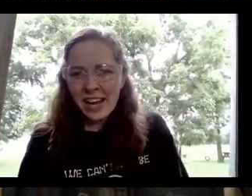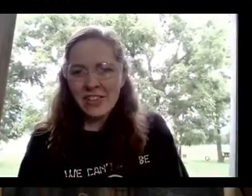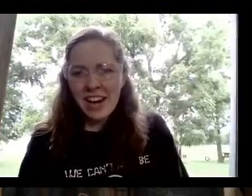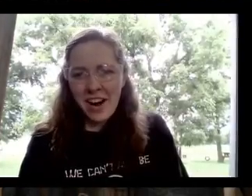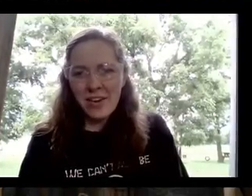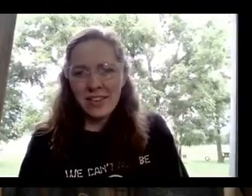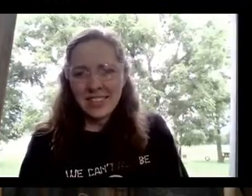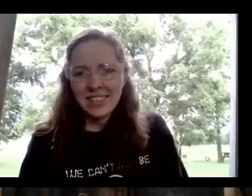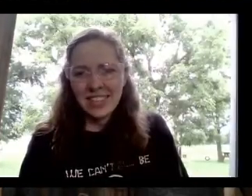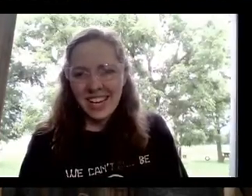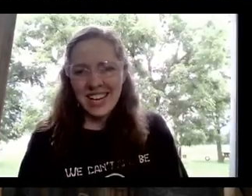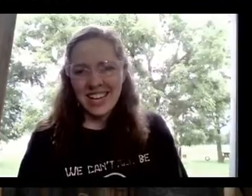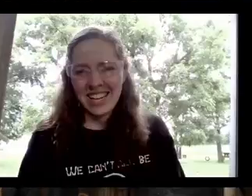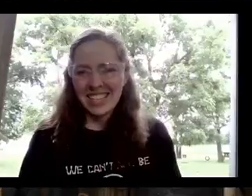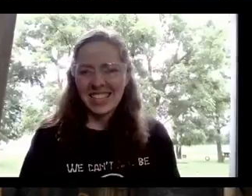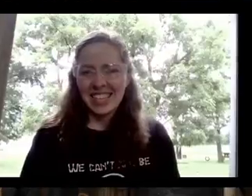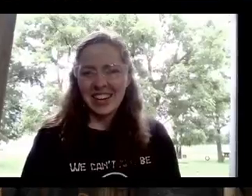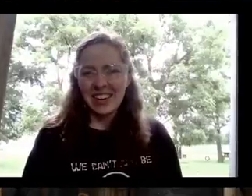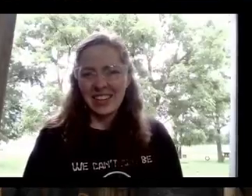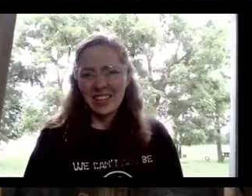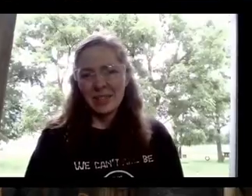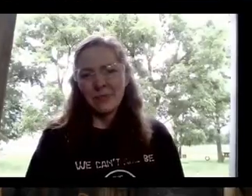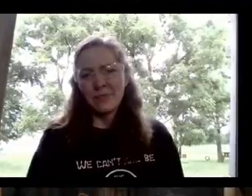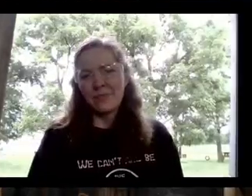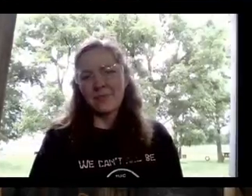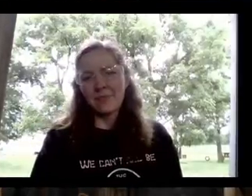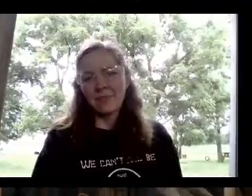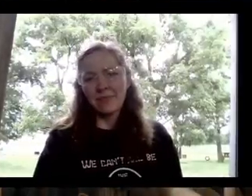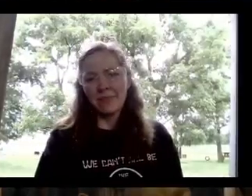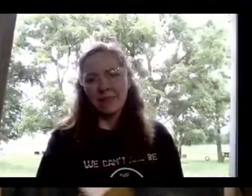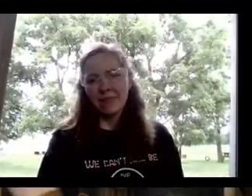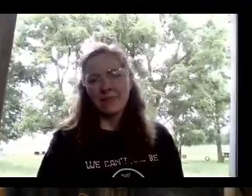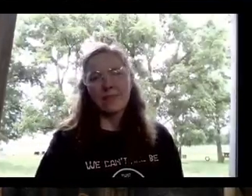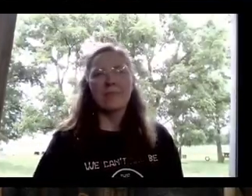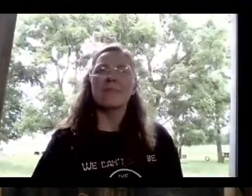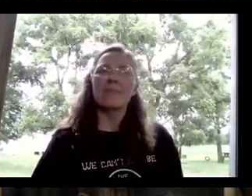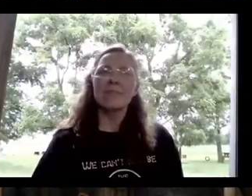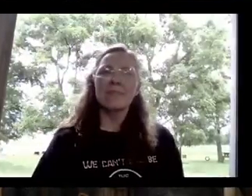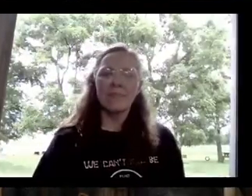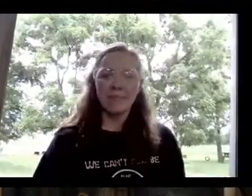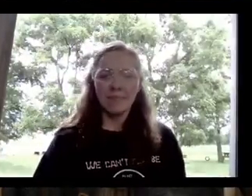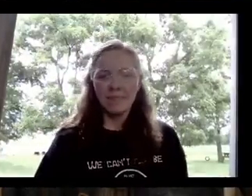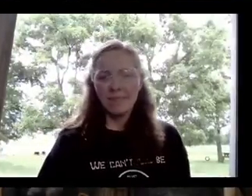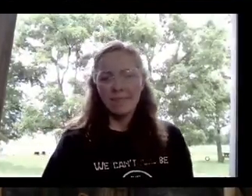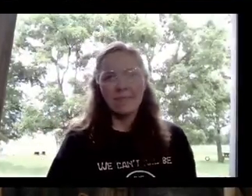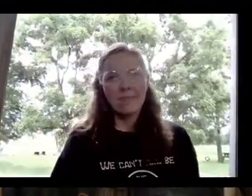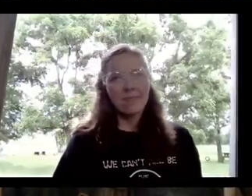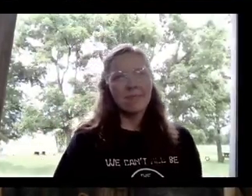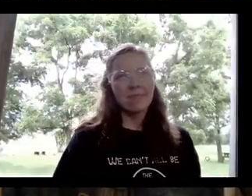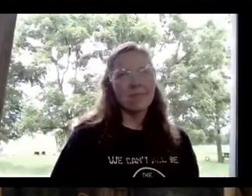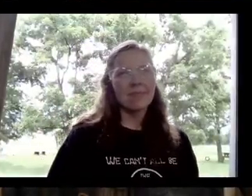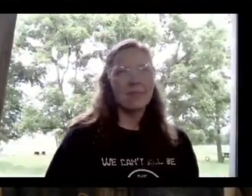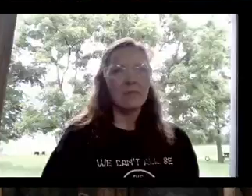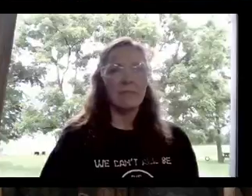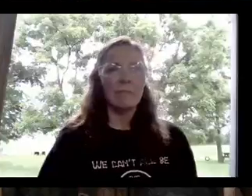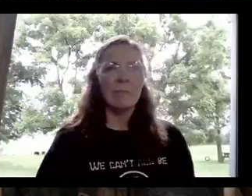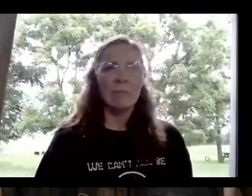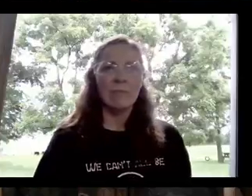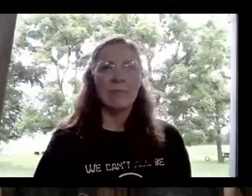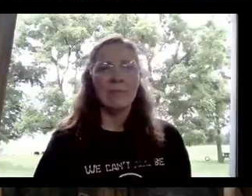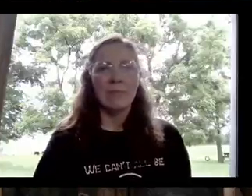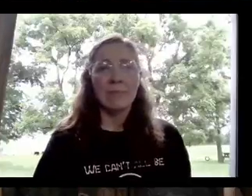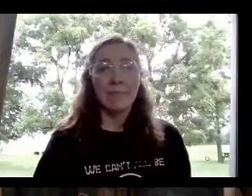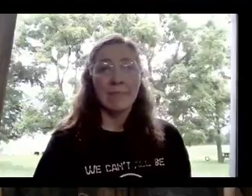over 800 now. Yeah, there's over, right now, as of the recording of this, there's 800